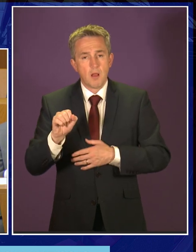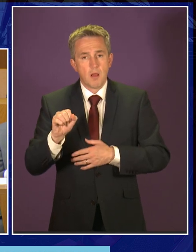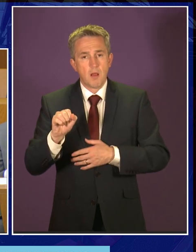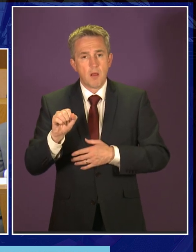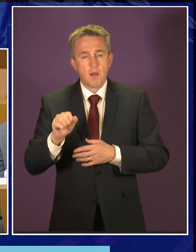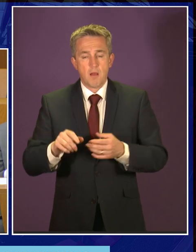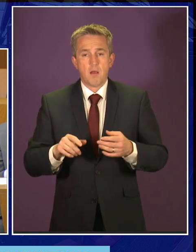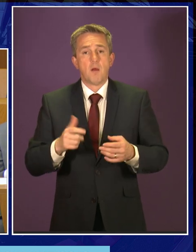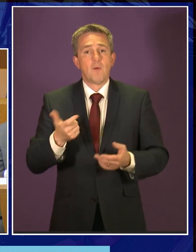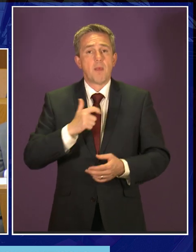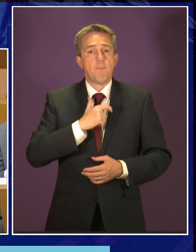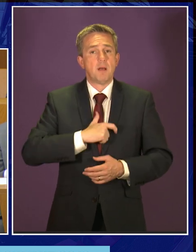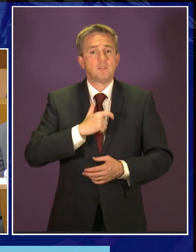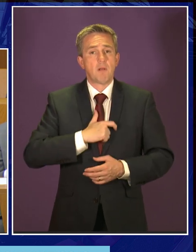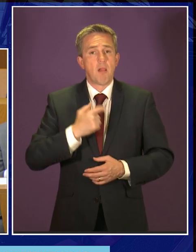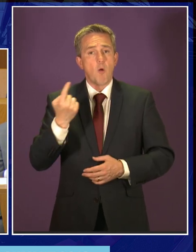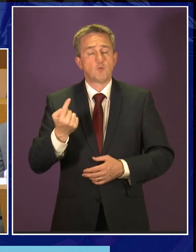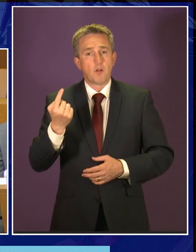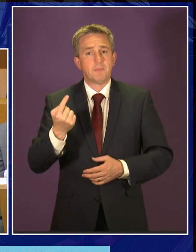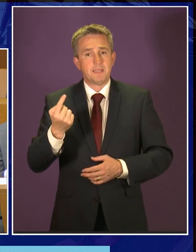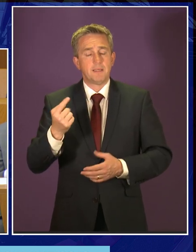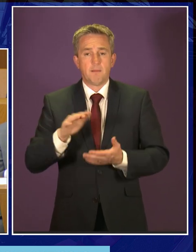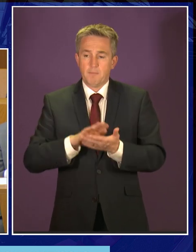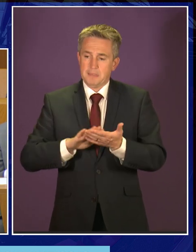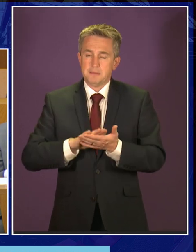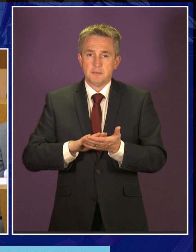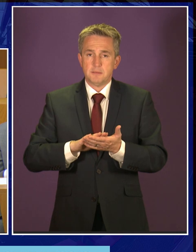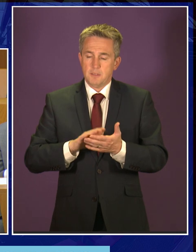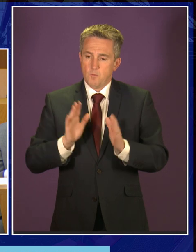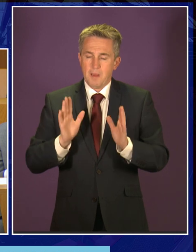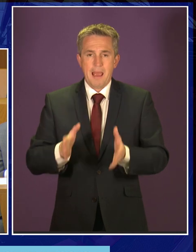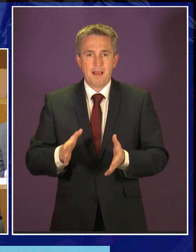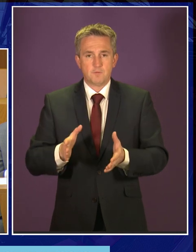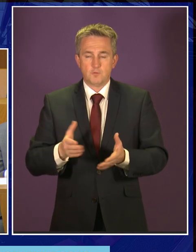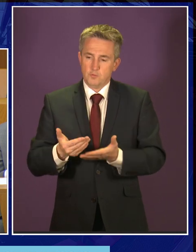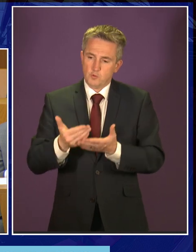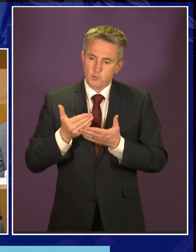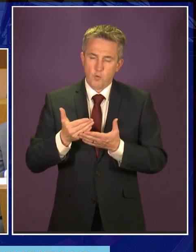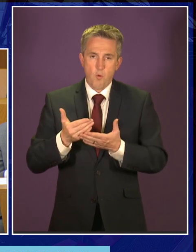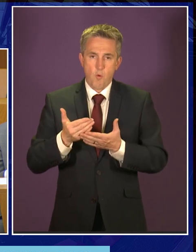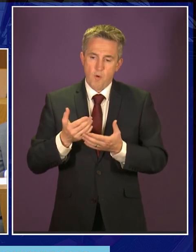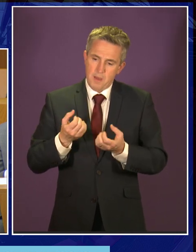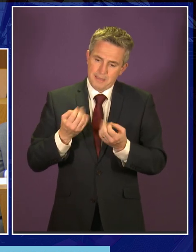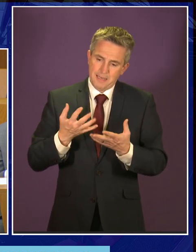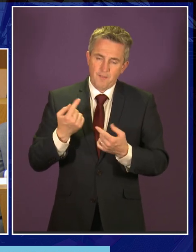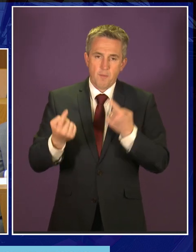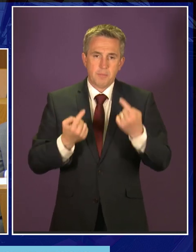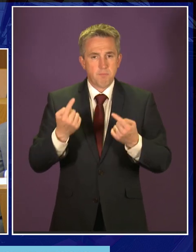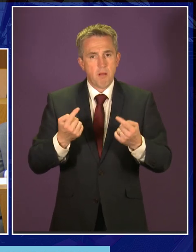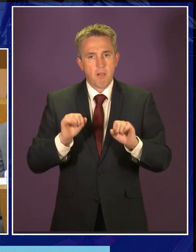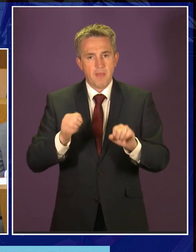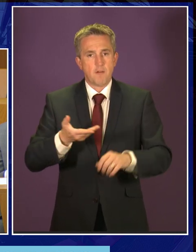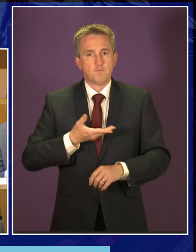personal autonomy, we would like to first guarantee the status and the rights of cultural artists